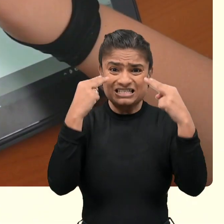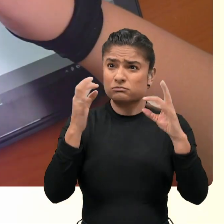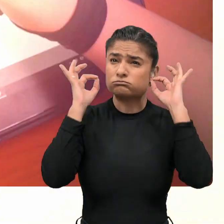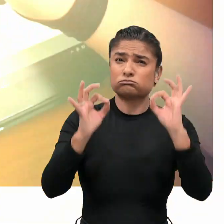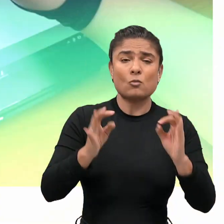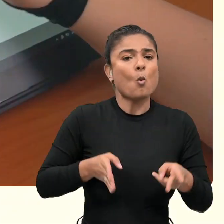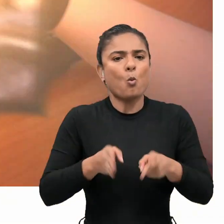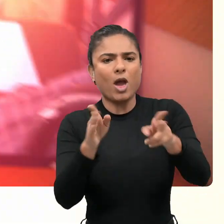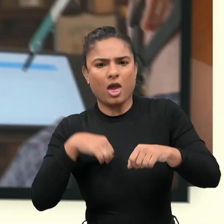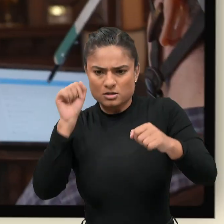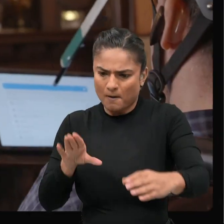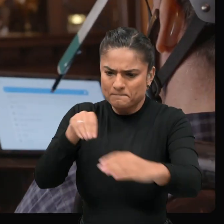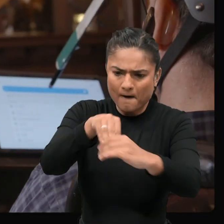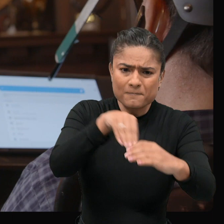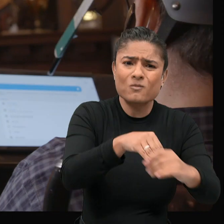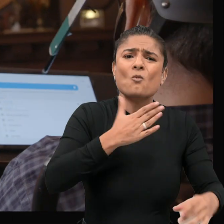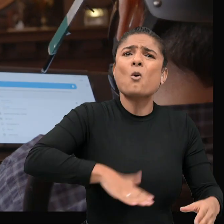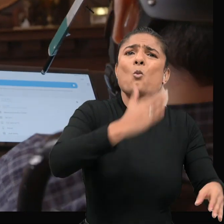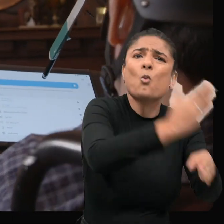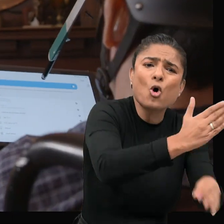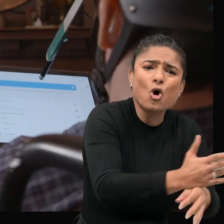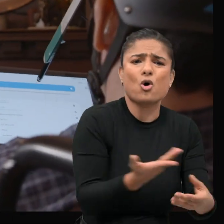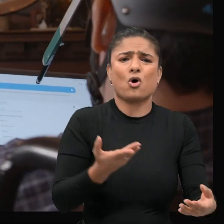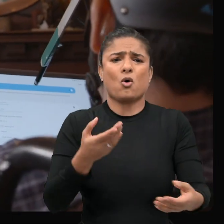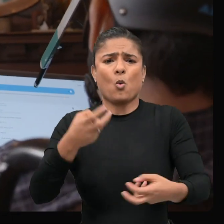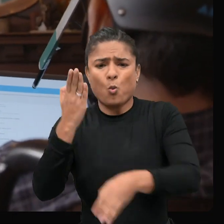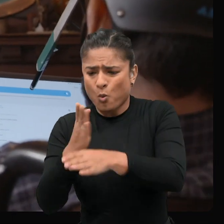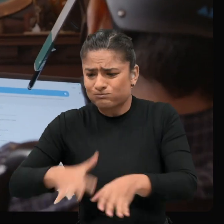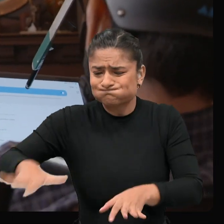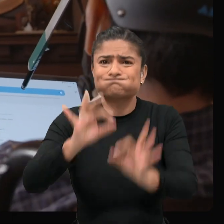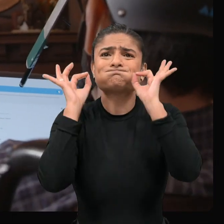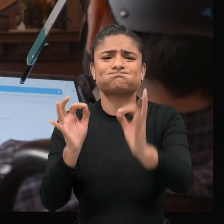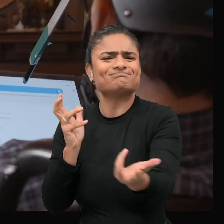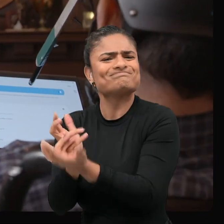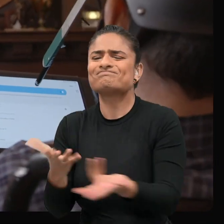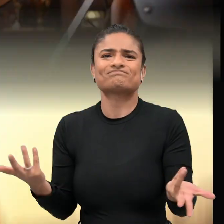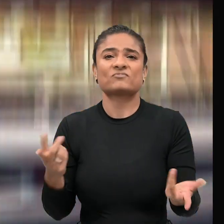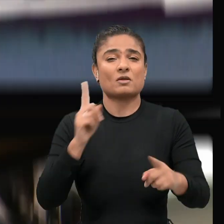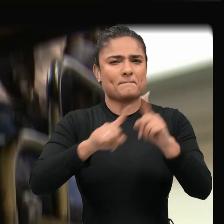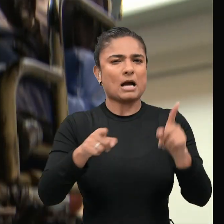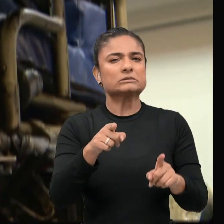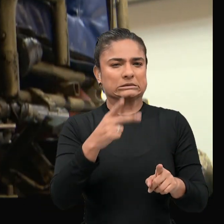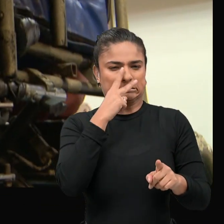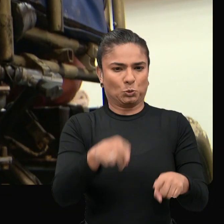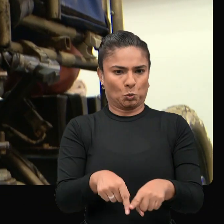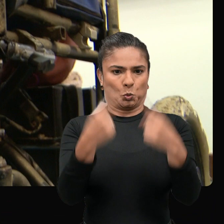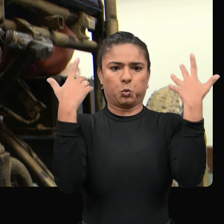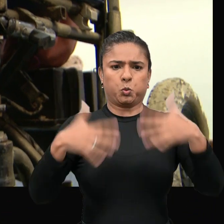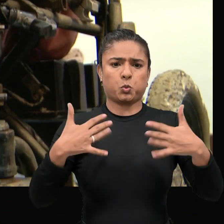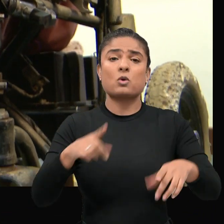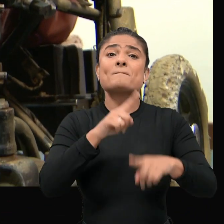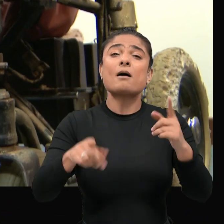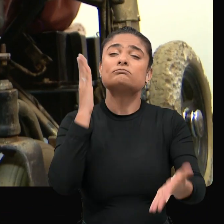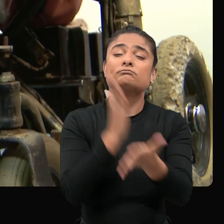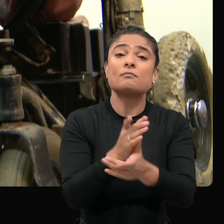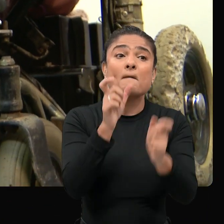there, a world where you want to work but maybe have trouble finding a meaningful job. This may seem extreme, but